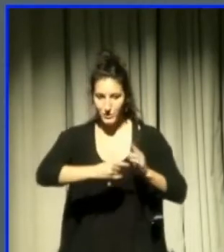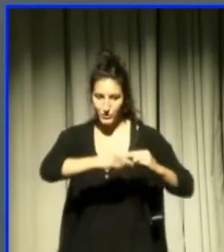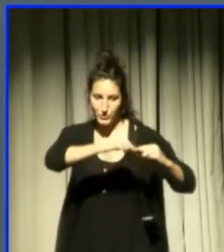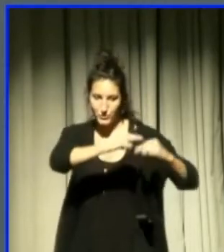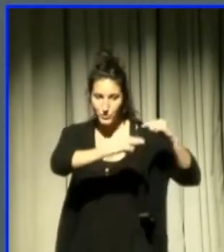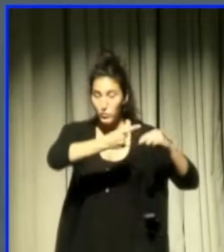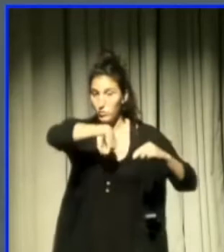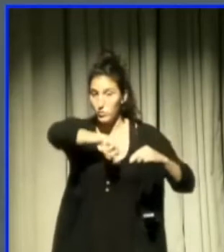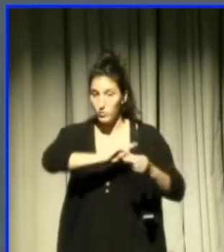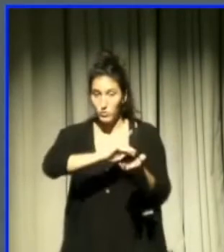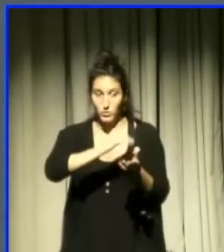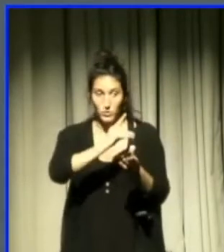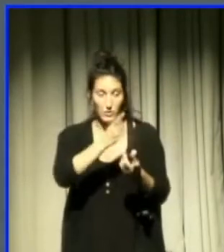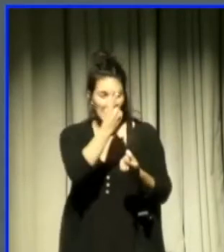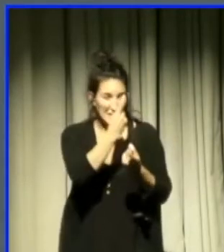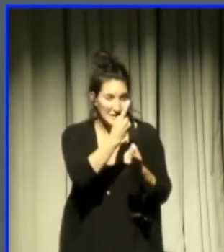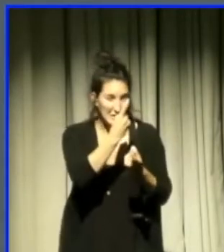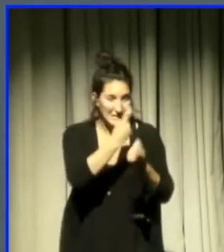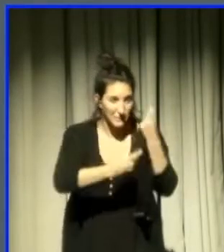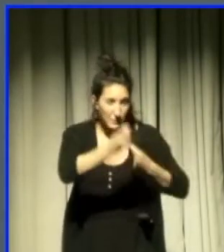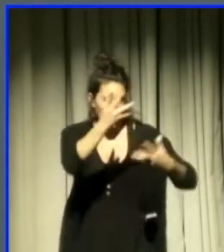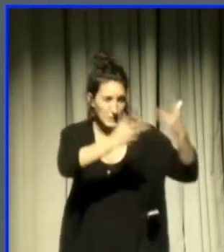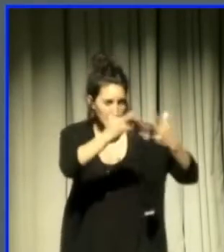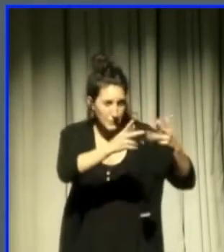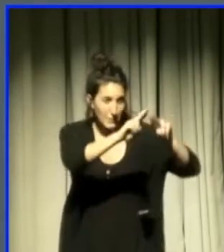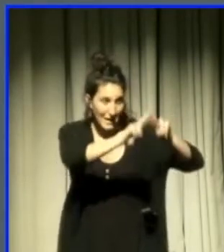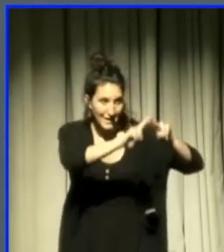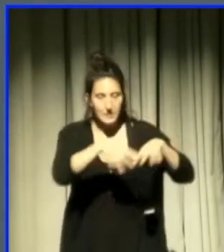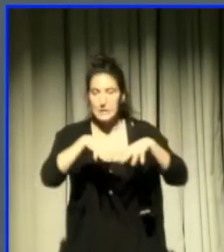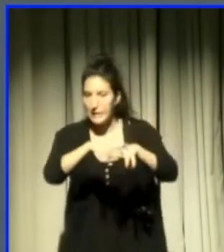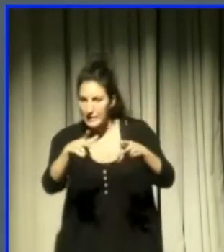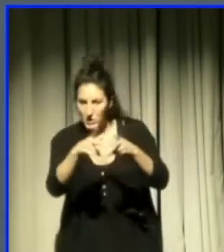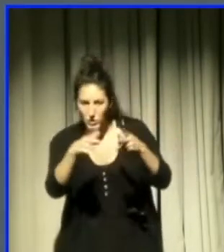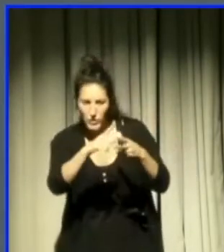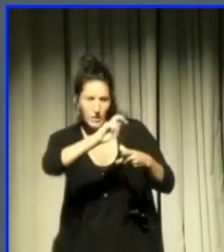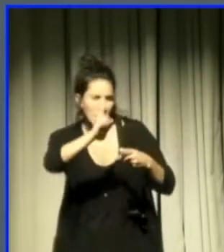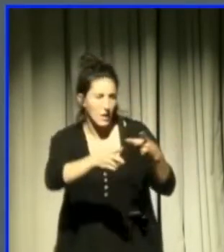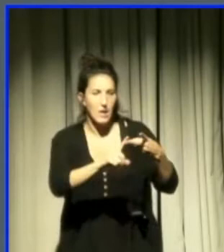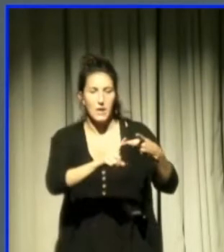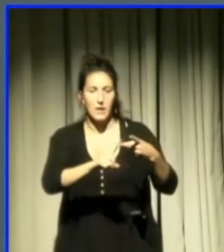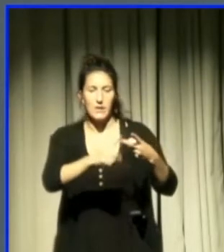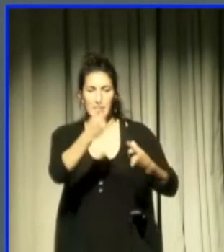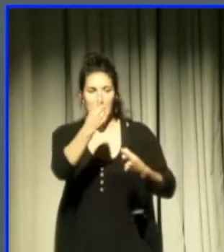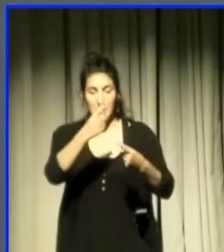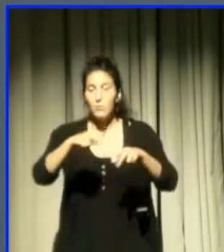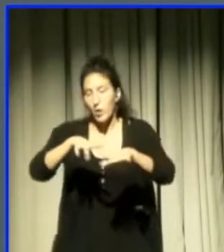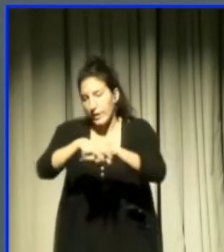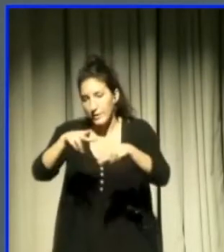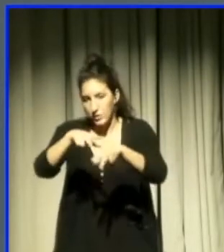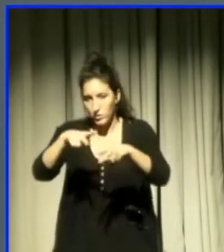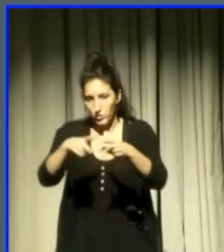our analysis, social media data. So from the major social media data that we all use. But given